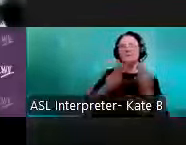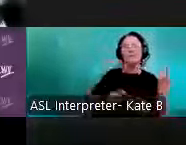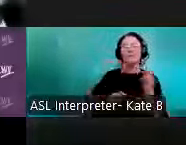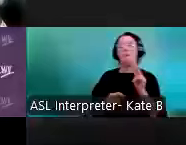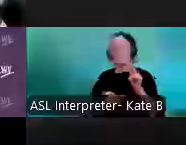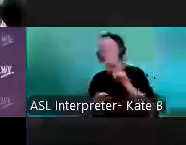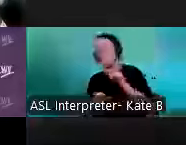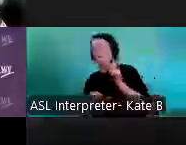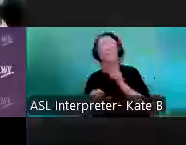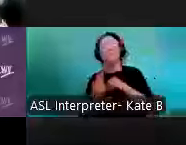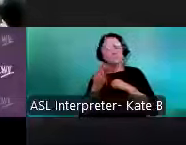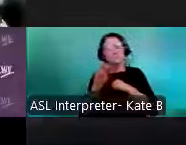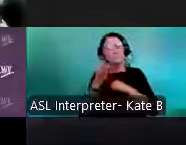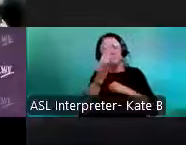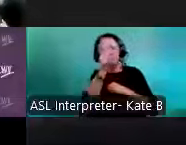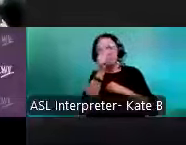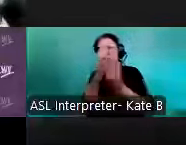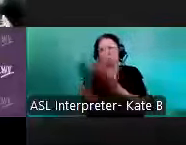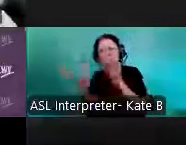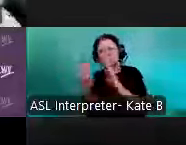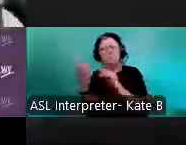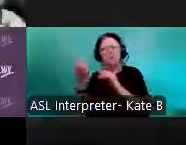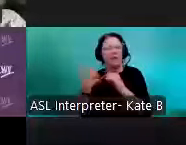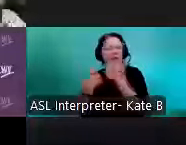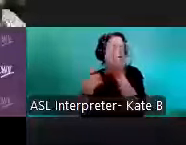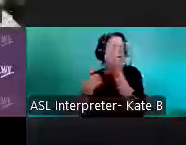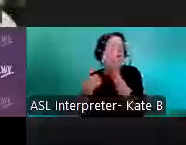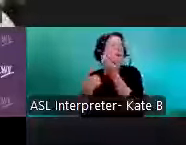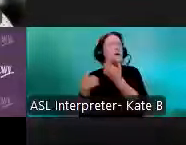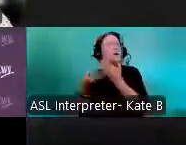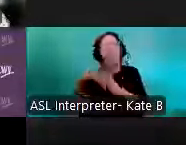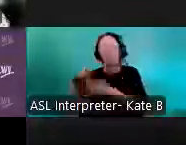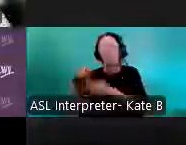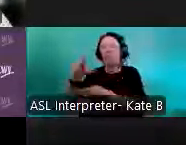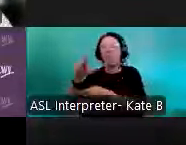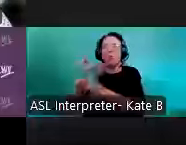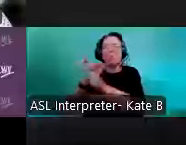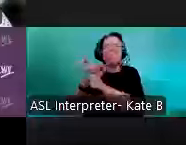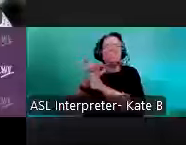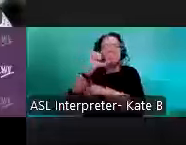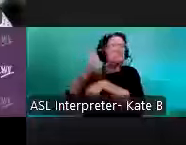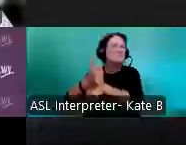who you're voting for. So it's just not ready. And then that causes